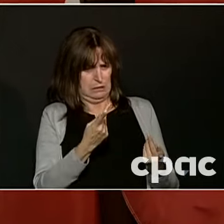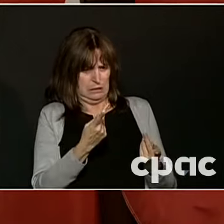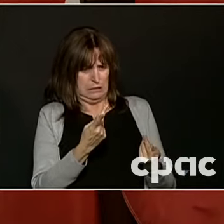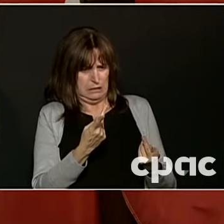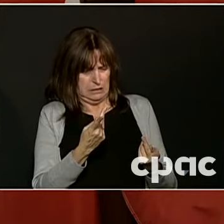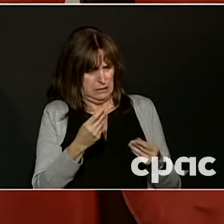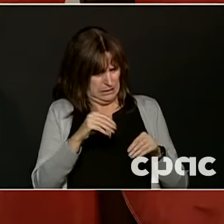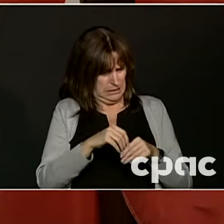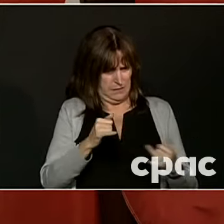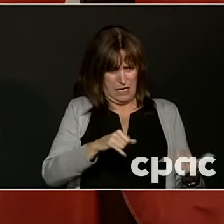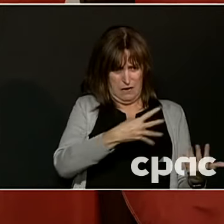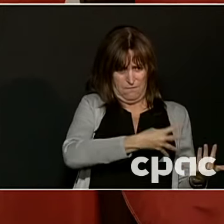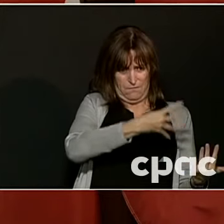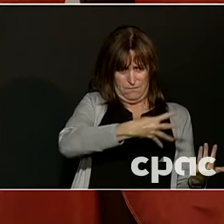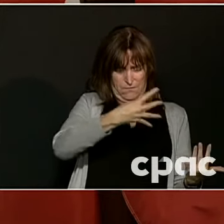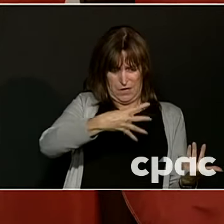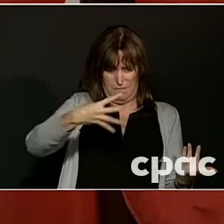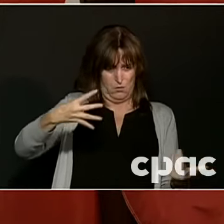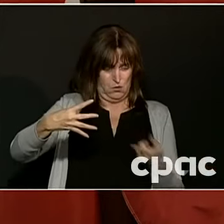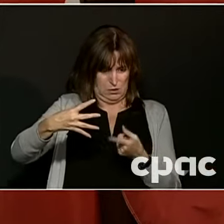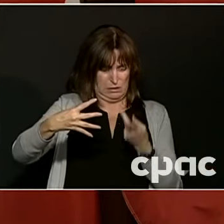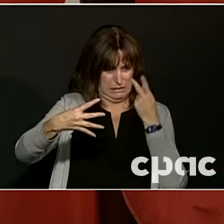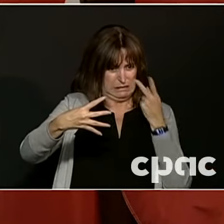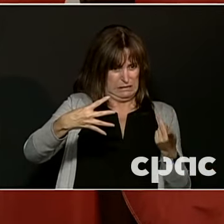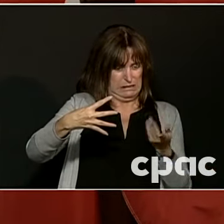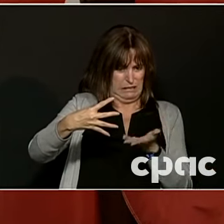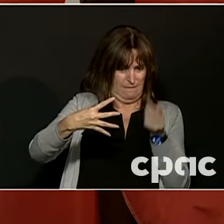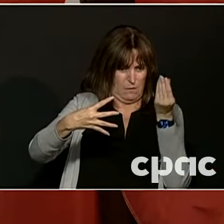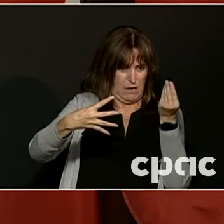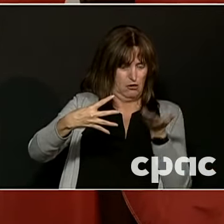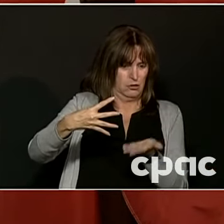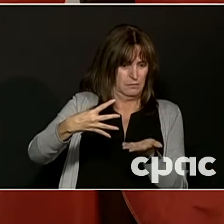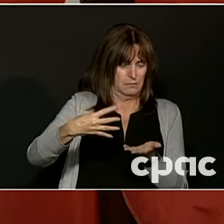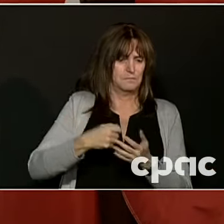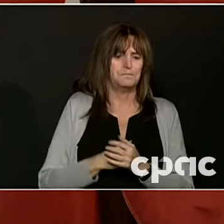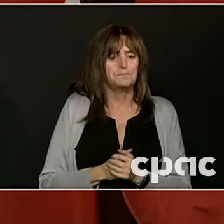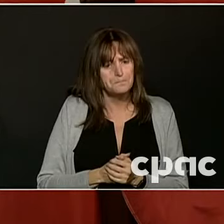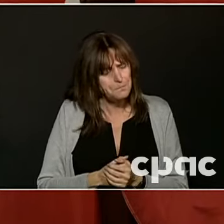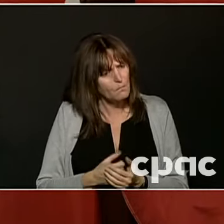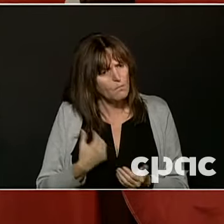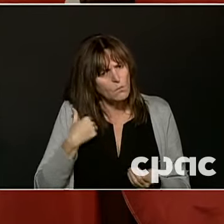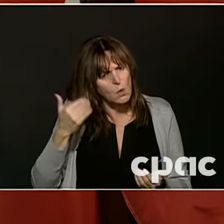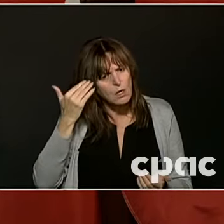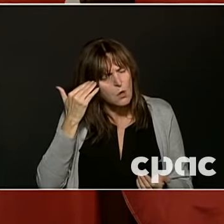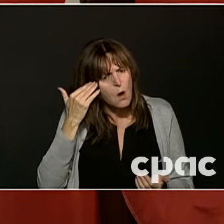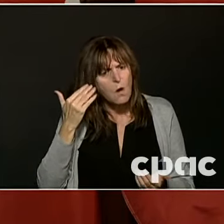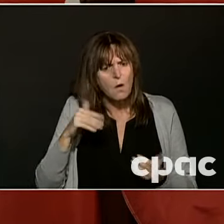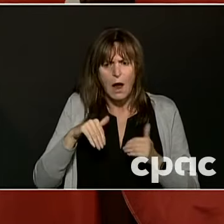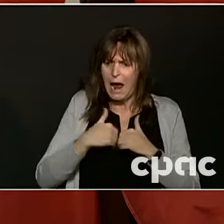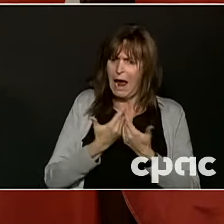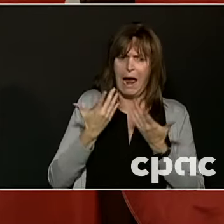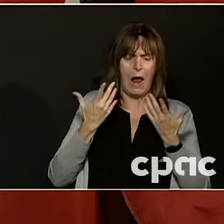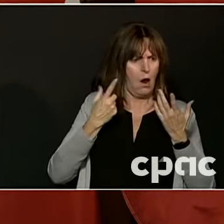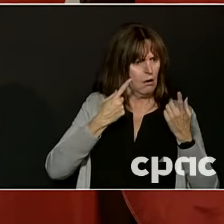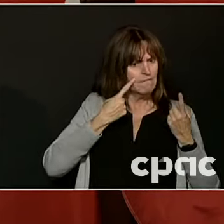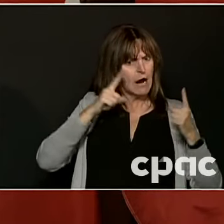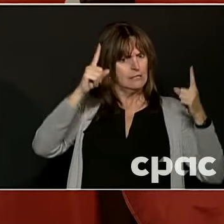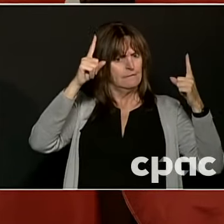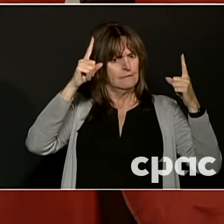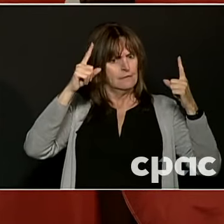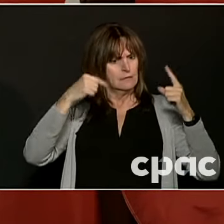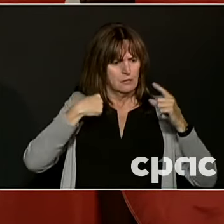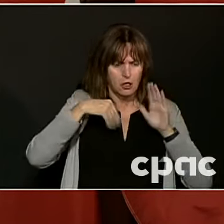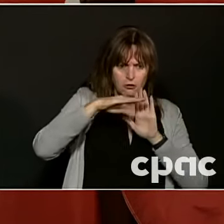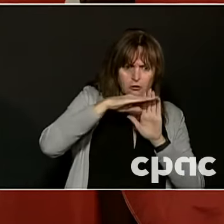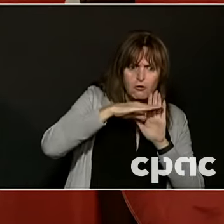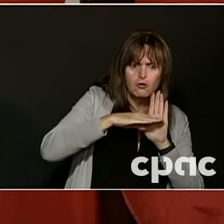saying, so now what should we do with that? How effective are these steps and these measures and those measures? Because it is a dynamic thing, as Dr. Brown alluded